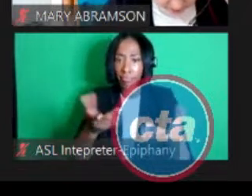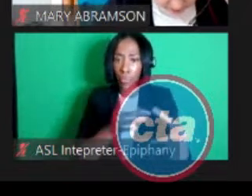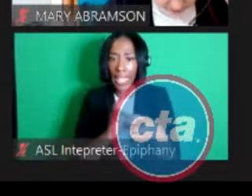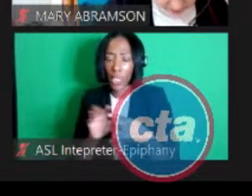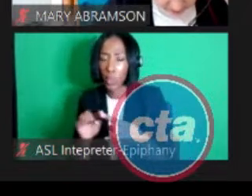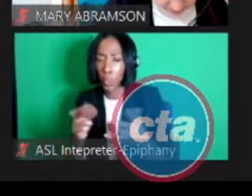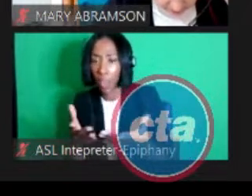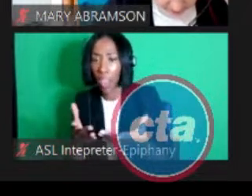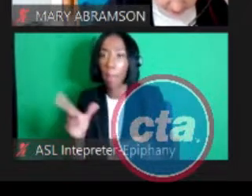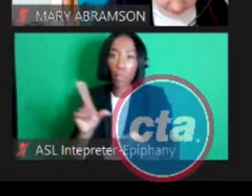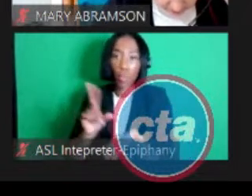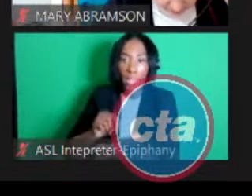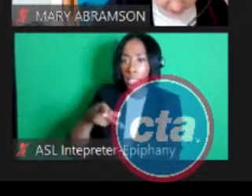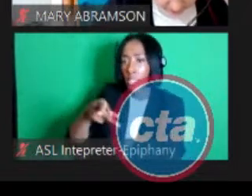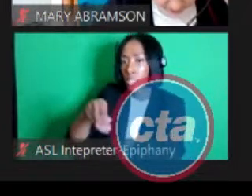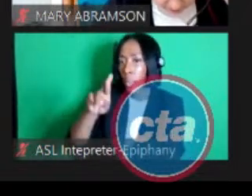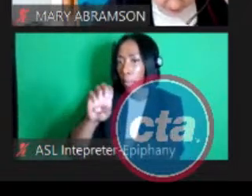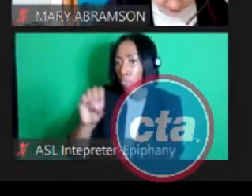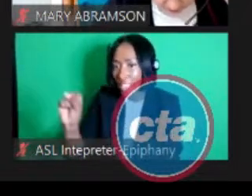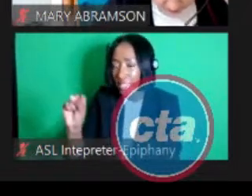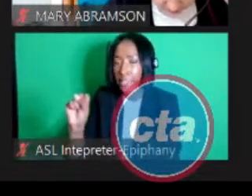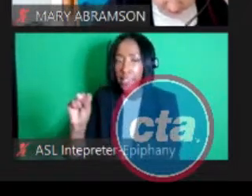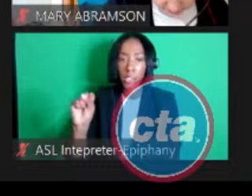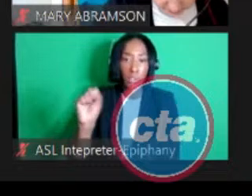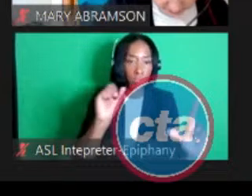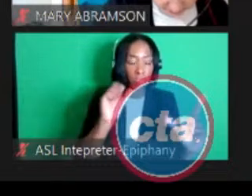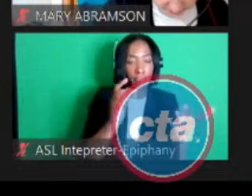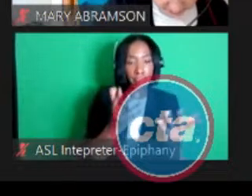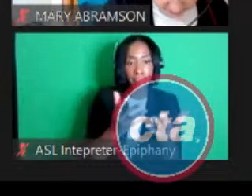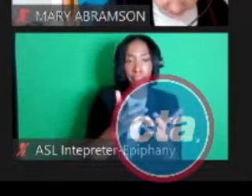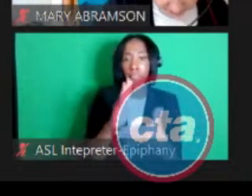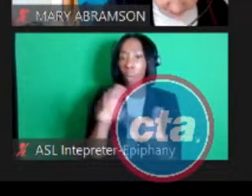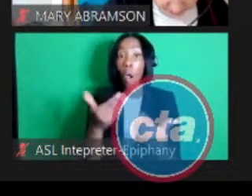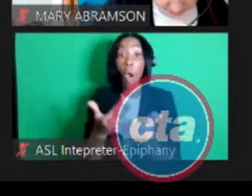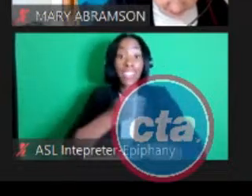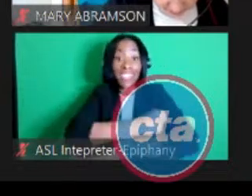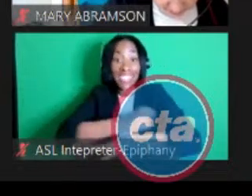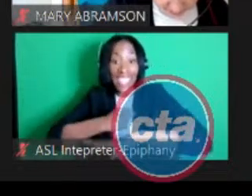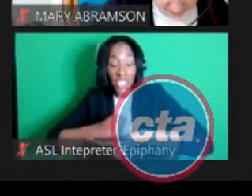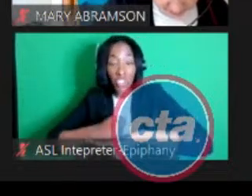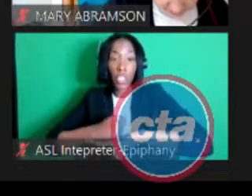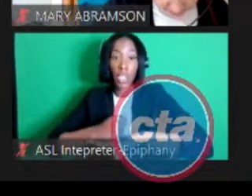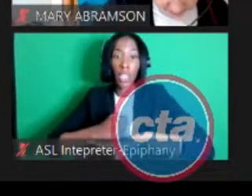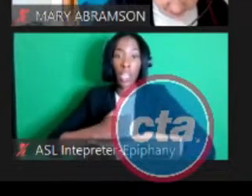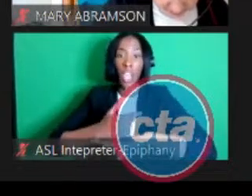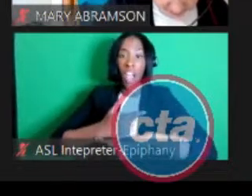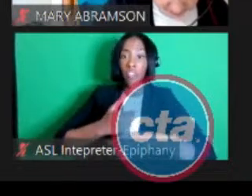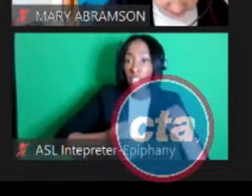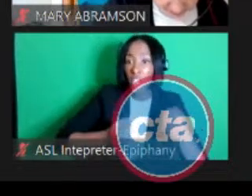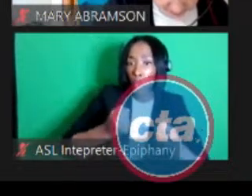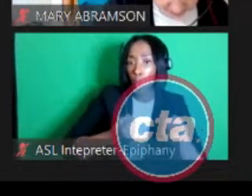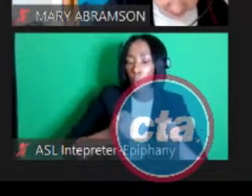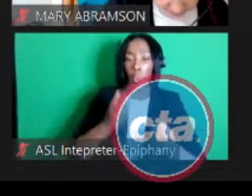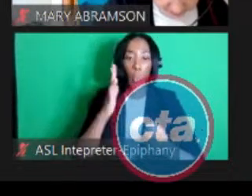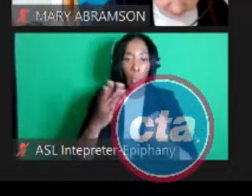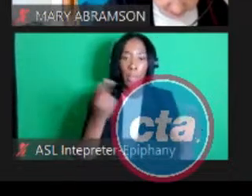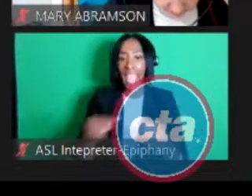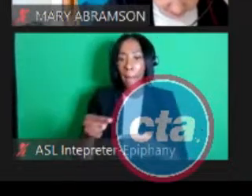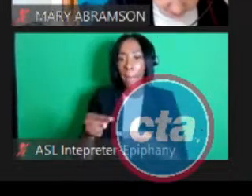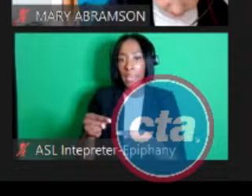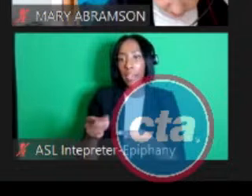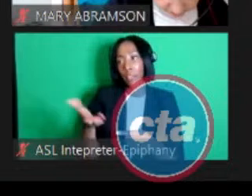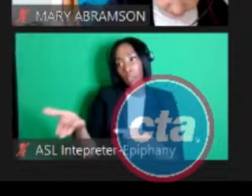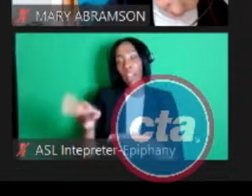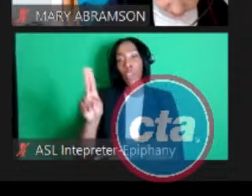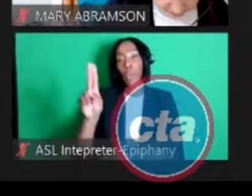to press. All the staging of vehicles and everything of that nature will all be happening at